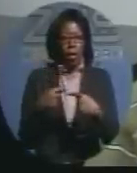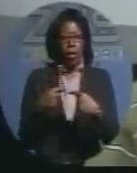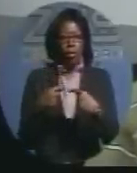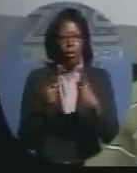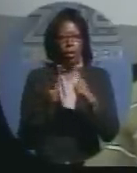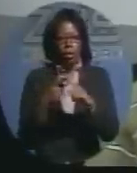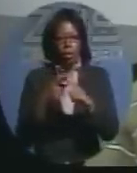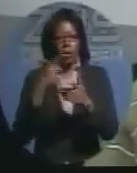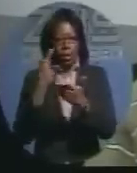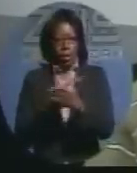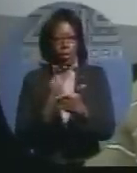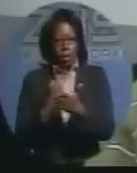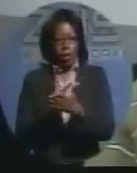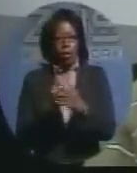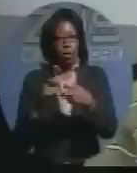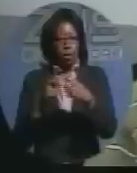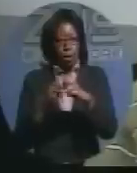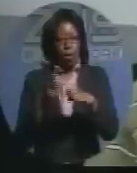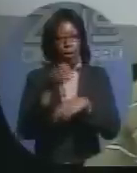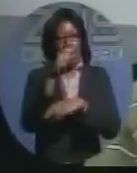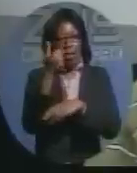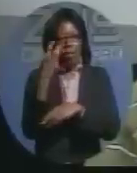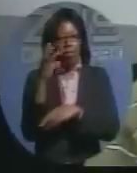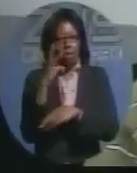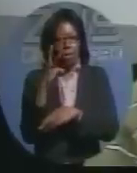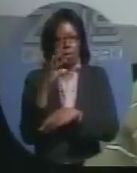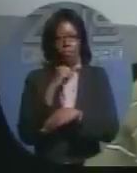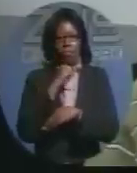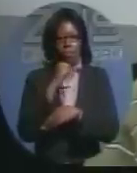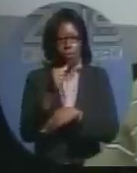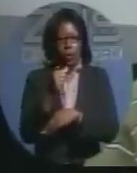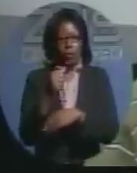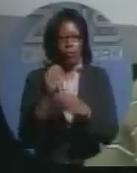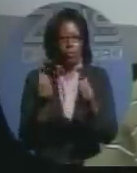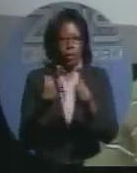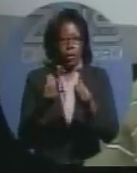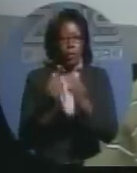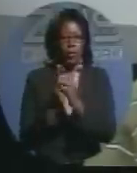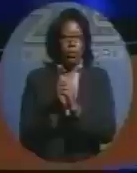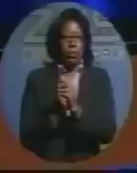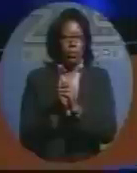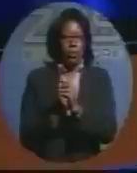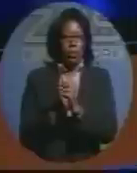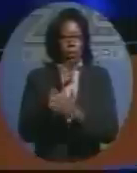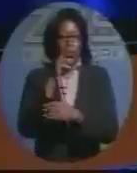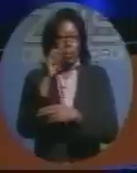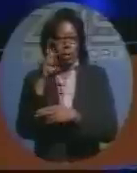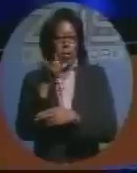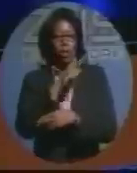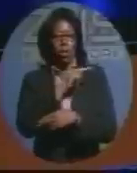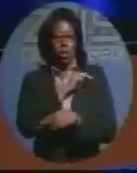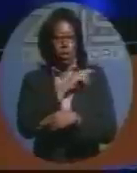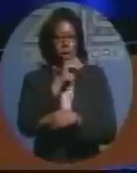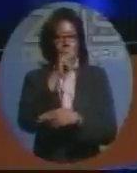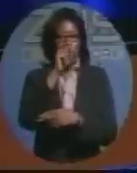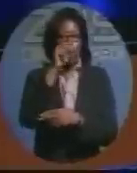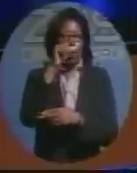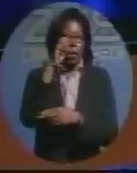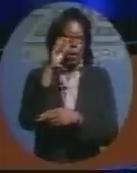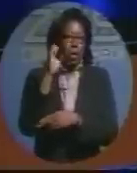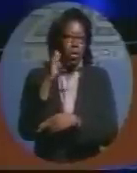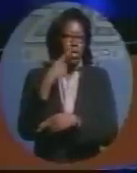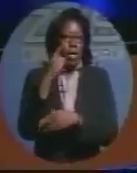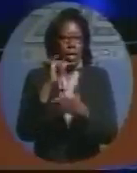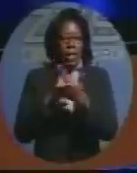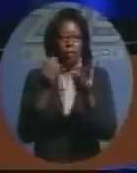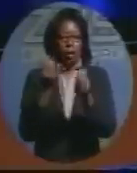to address the matter, and then the other 16 did not. Mr. Nottage says none of the 16 vendors showed up